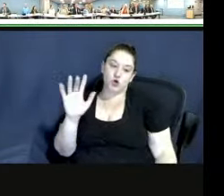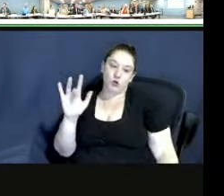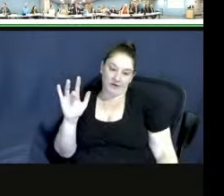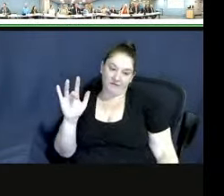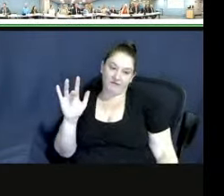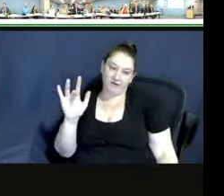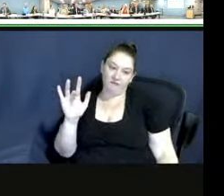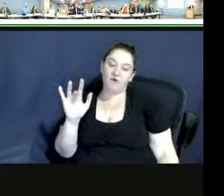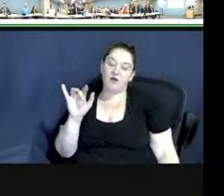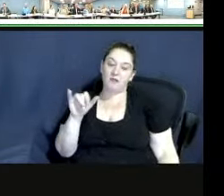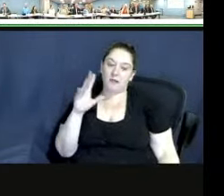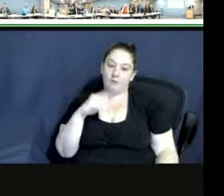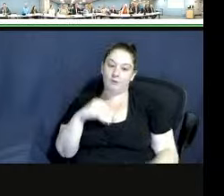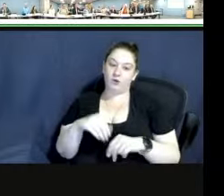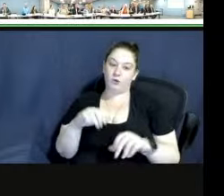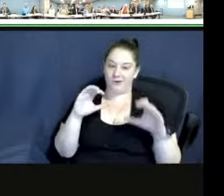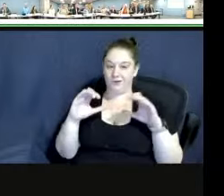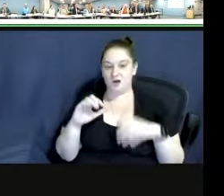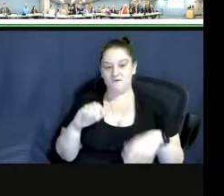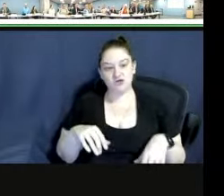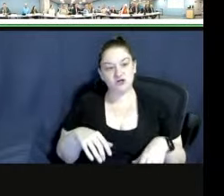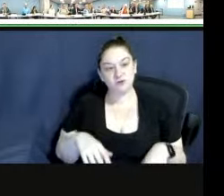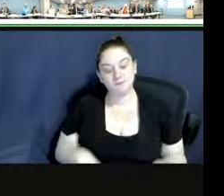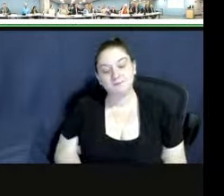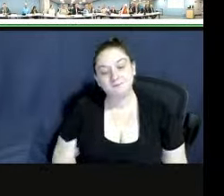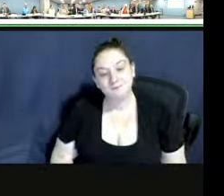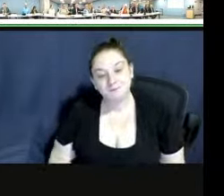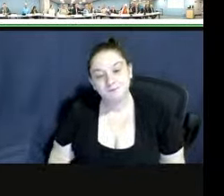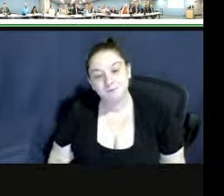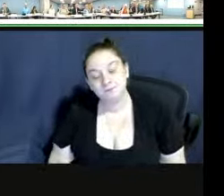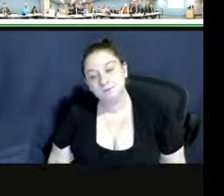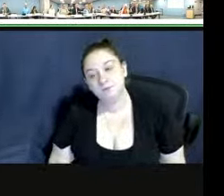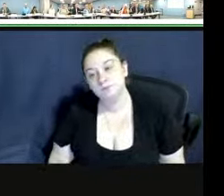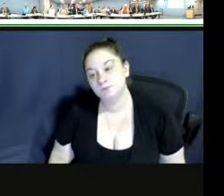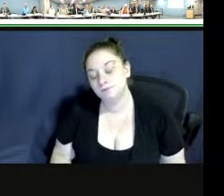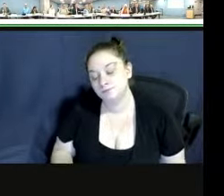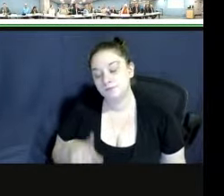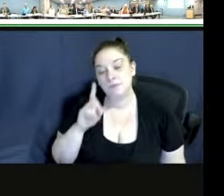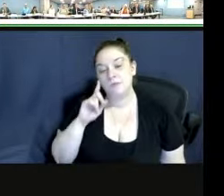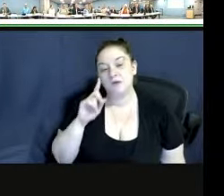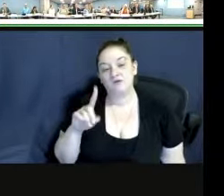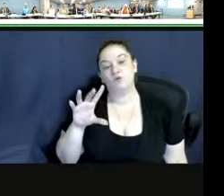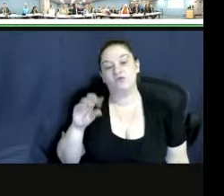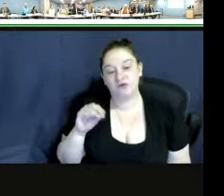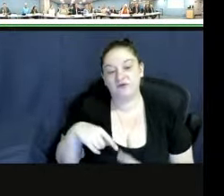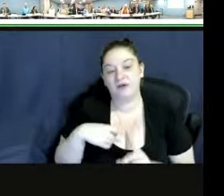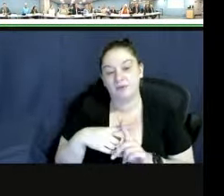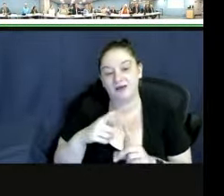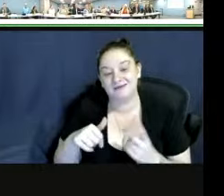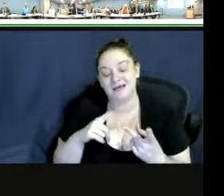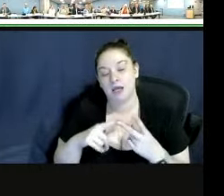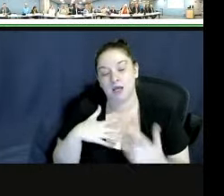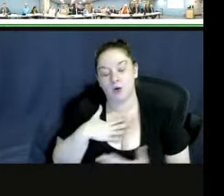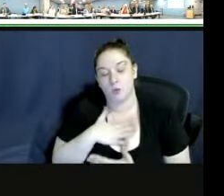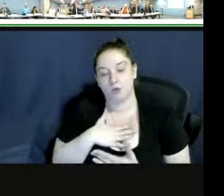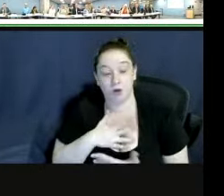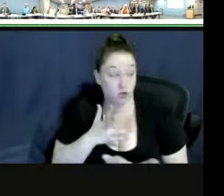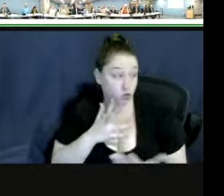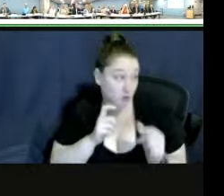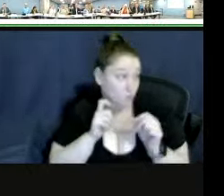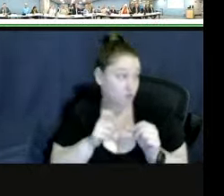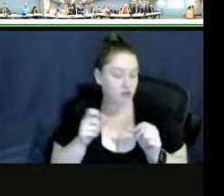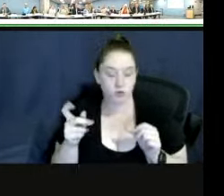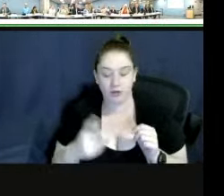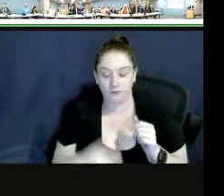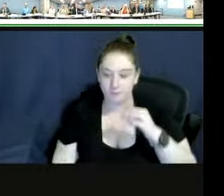that's part of this conversation. For Center 50 Plus and for recreation. So why don't we continue that? Great, thank you.